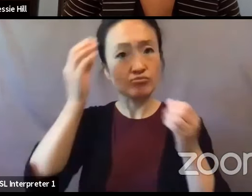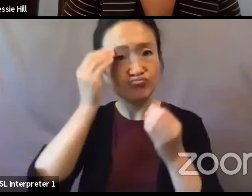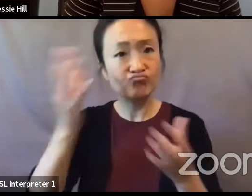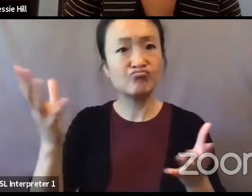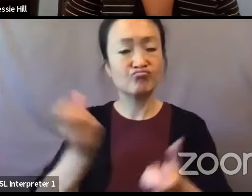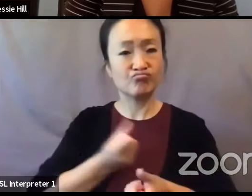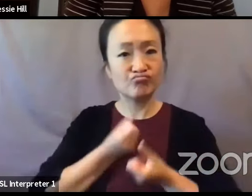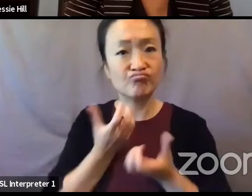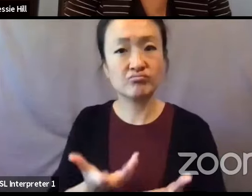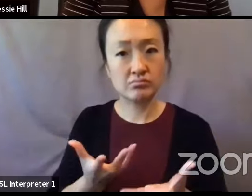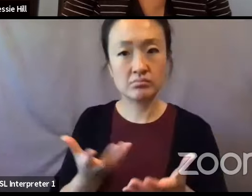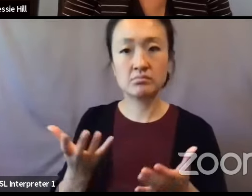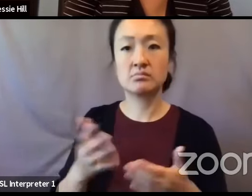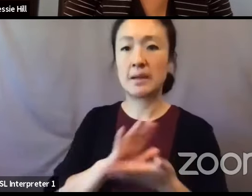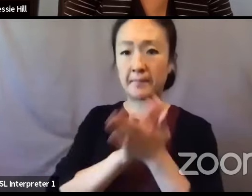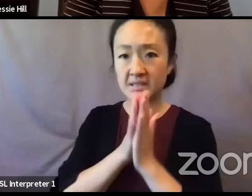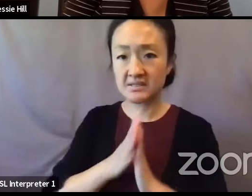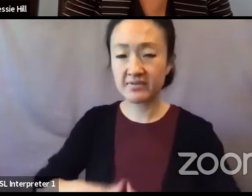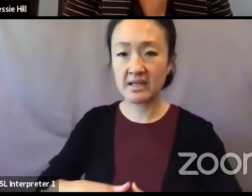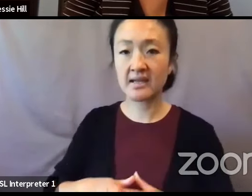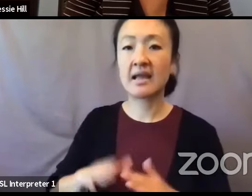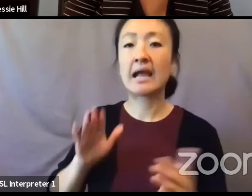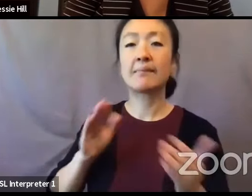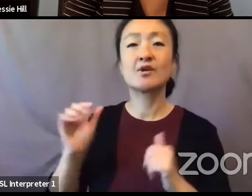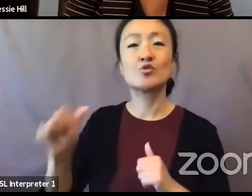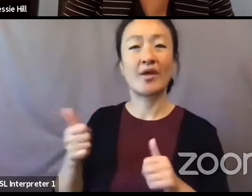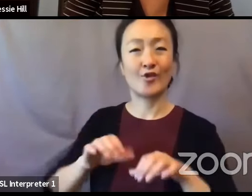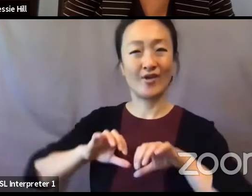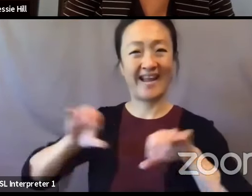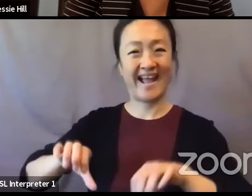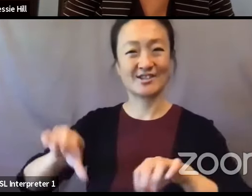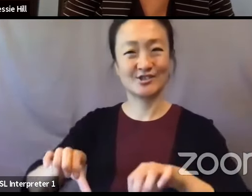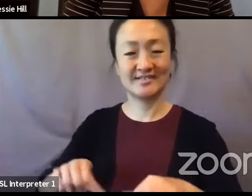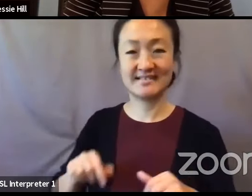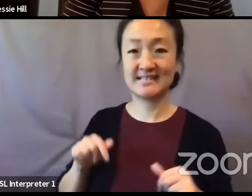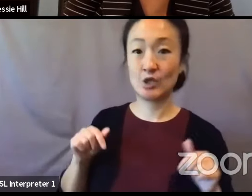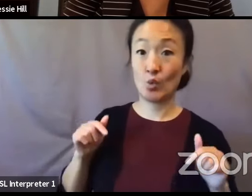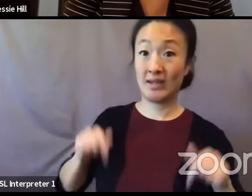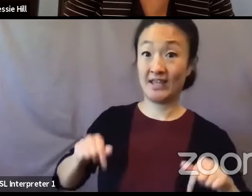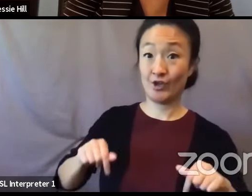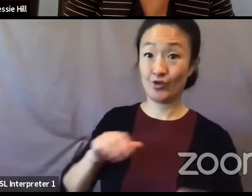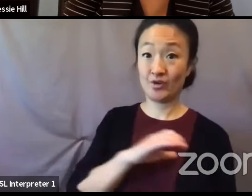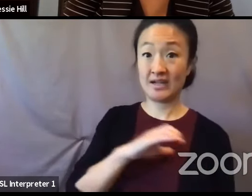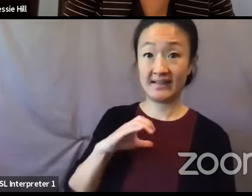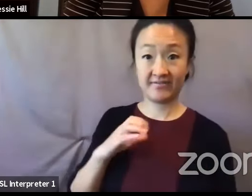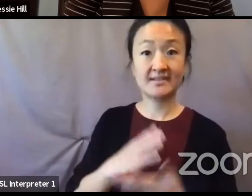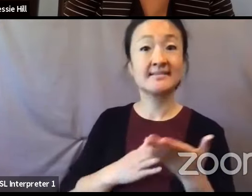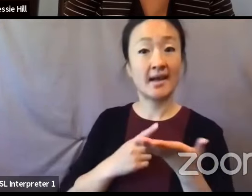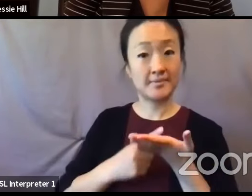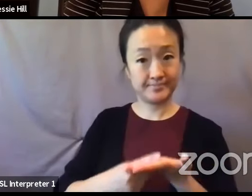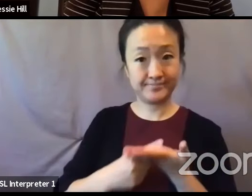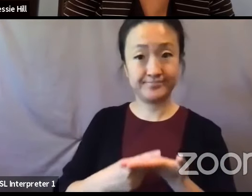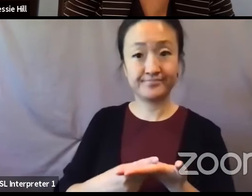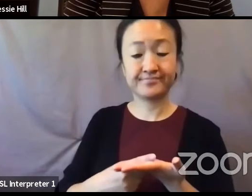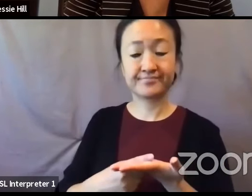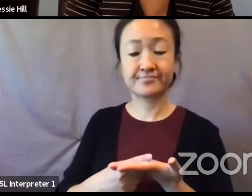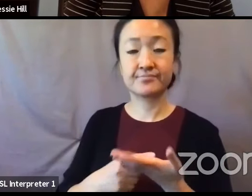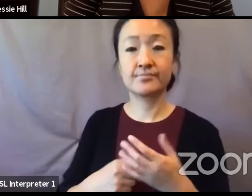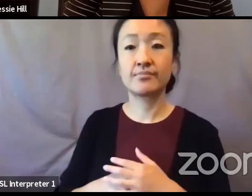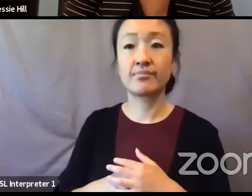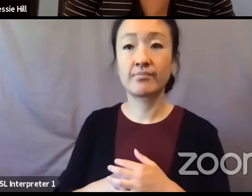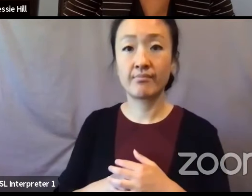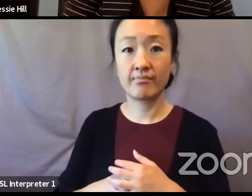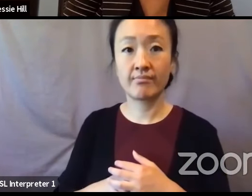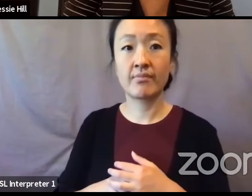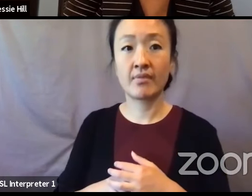versus taking other sorts of actions. And here in Cleveland, there's been some discussion of the fact that there